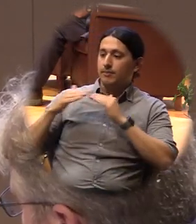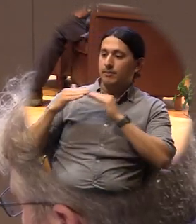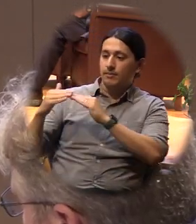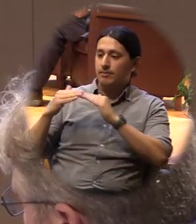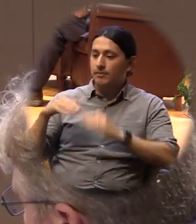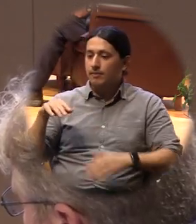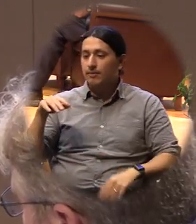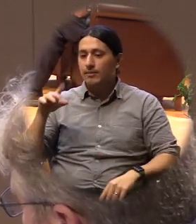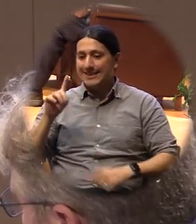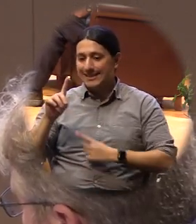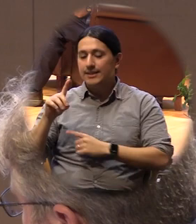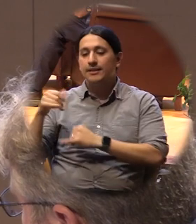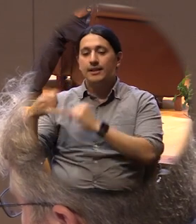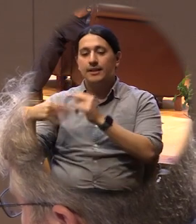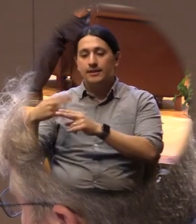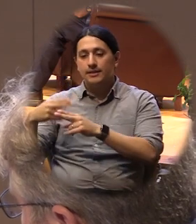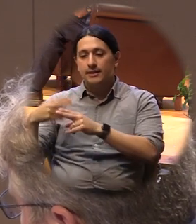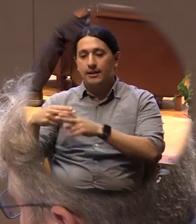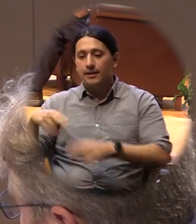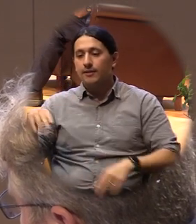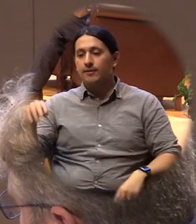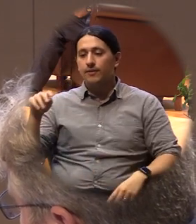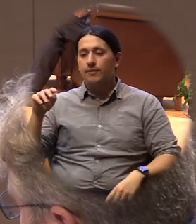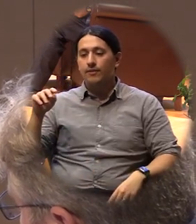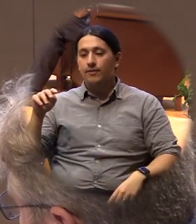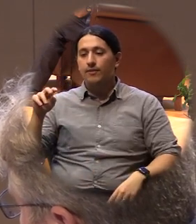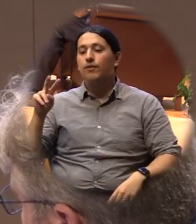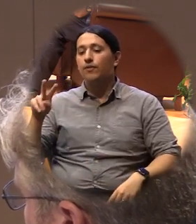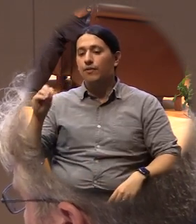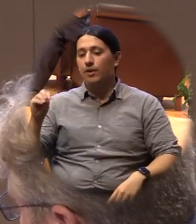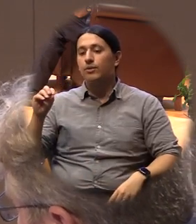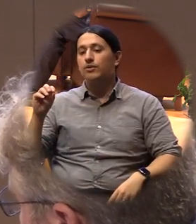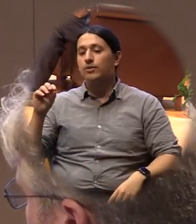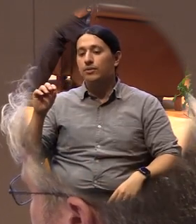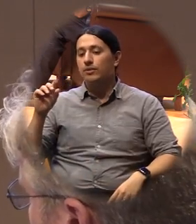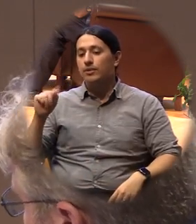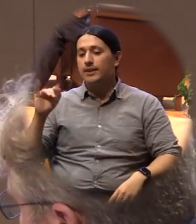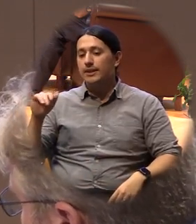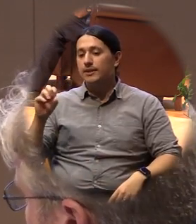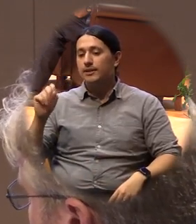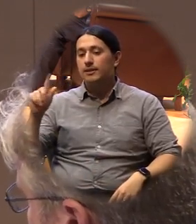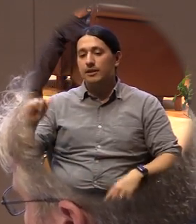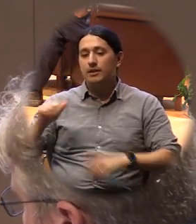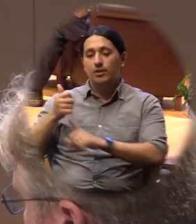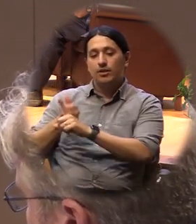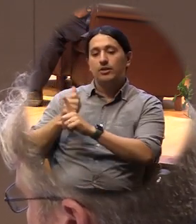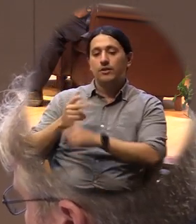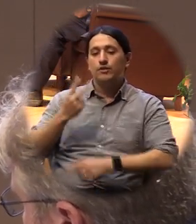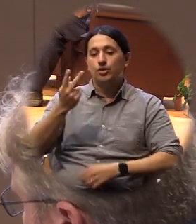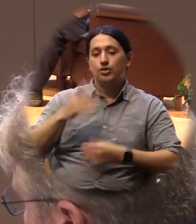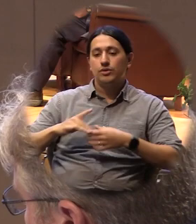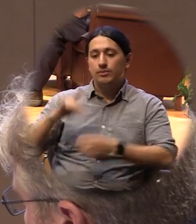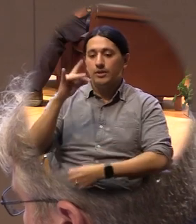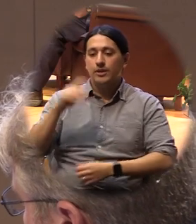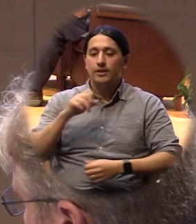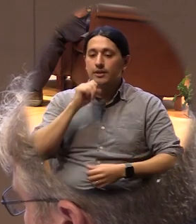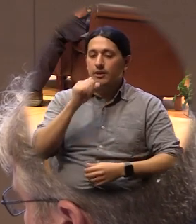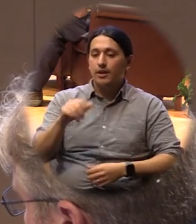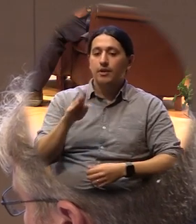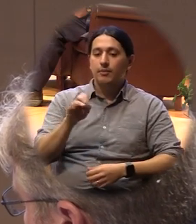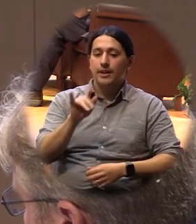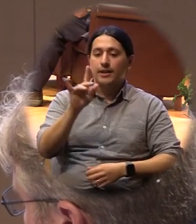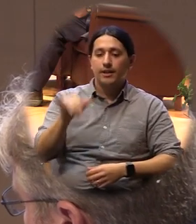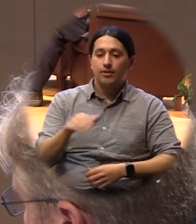Bautista, who's a Latine, Two-Spirit, non-binary, trans scholar and author, and then